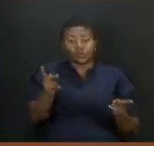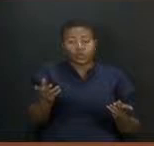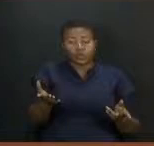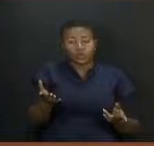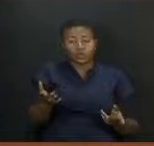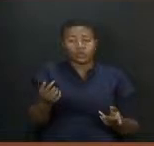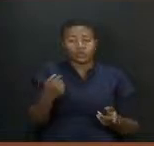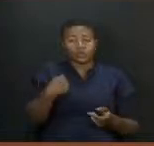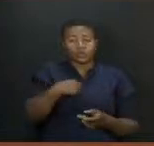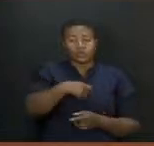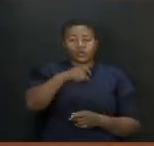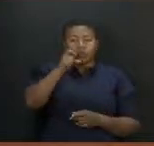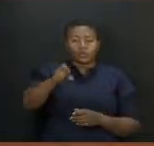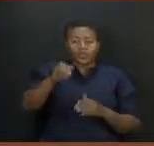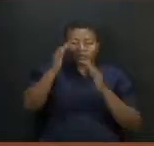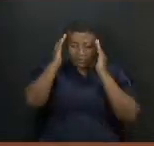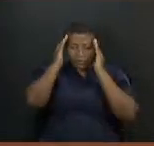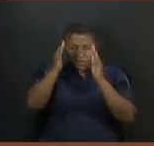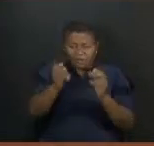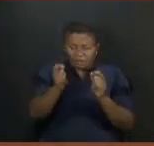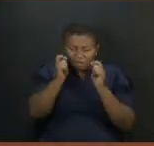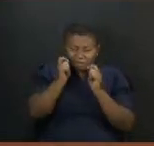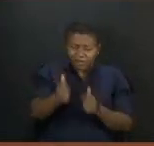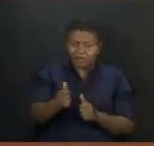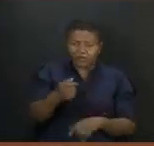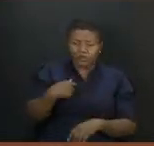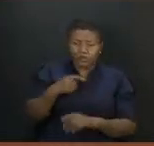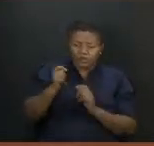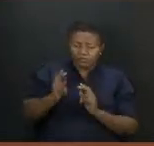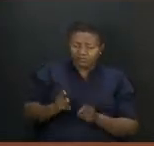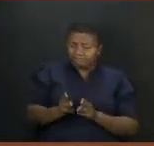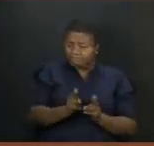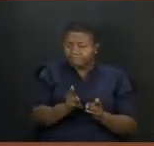pay urgent attention to it.